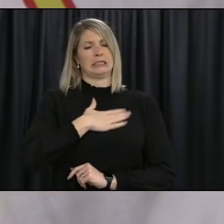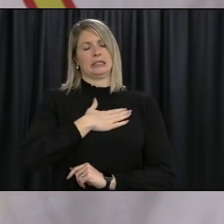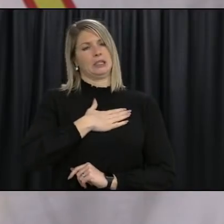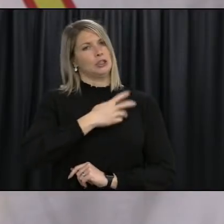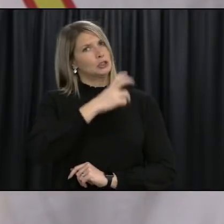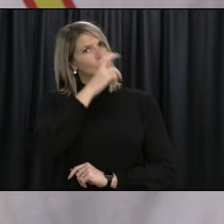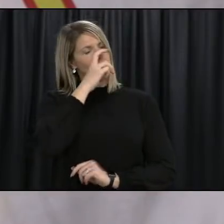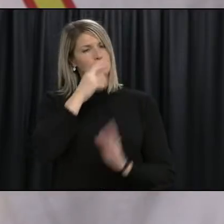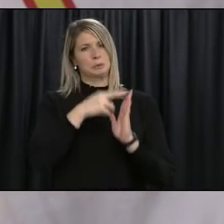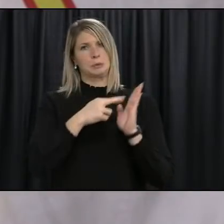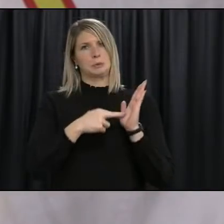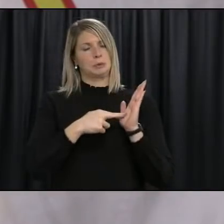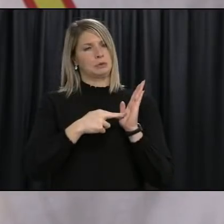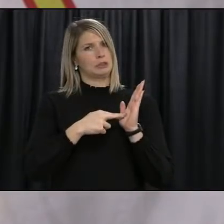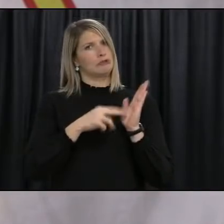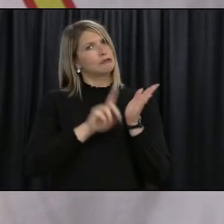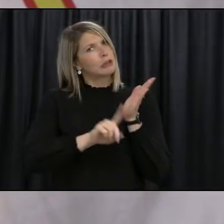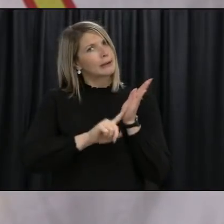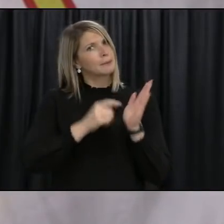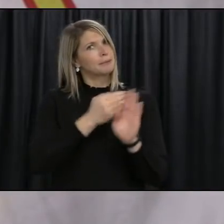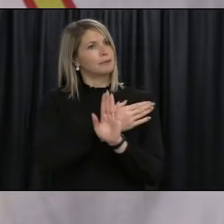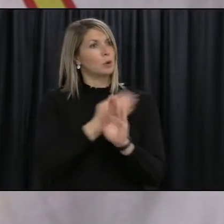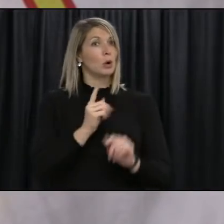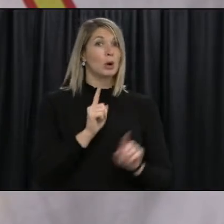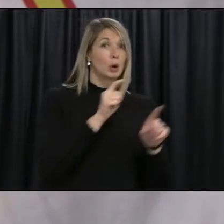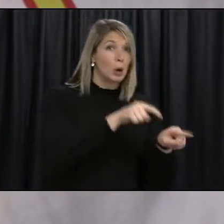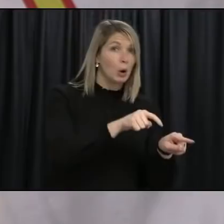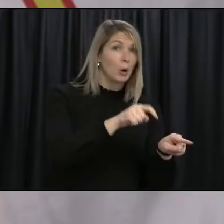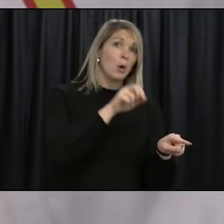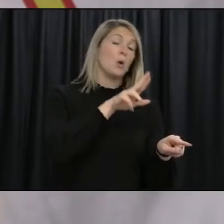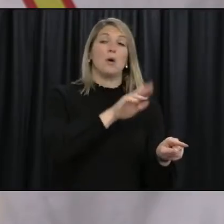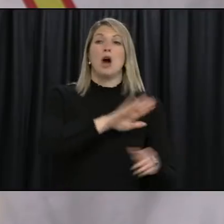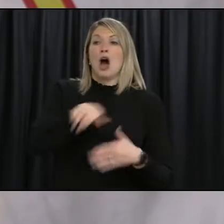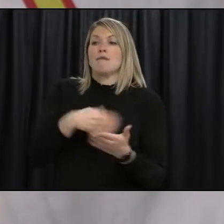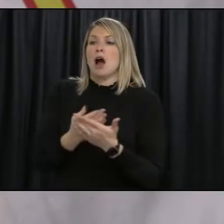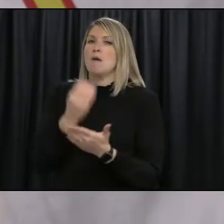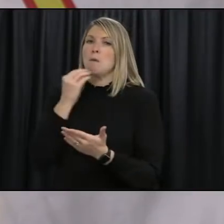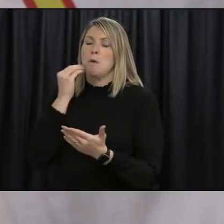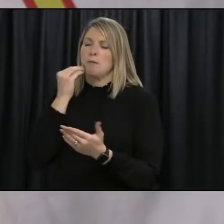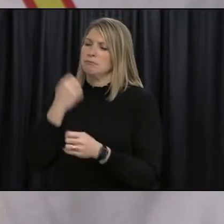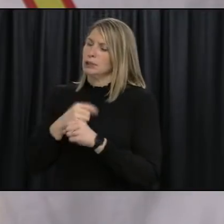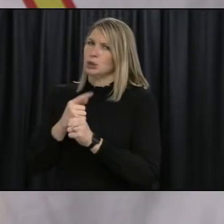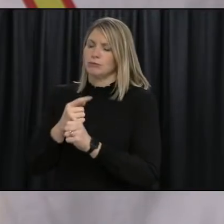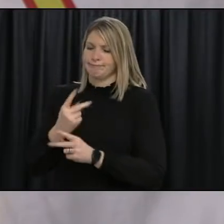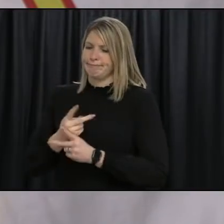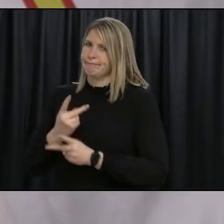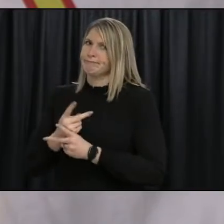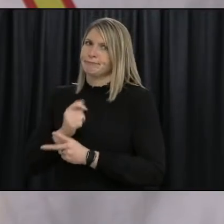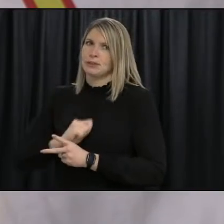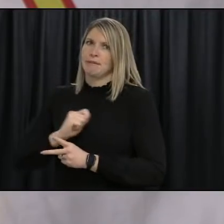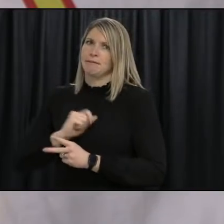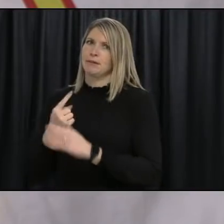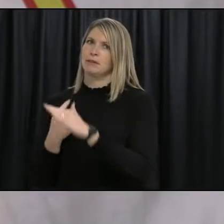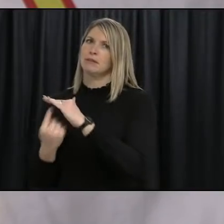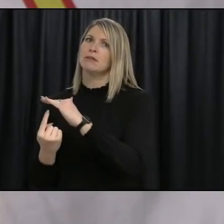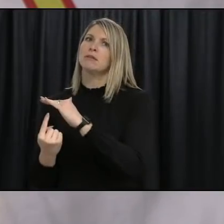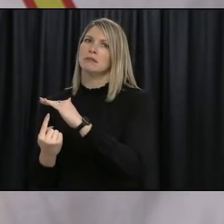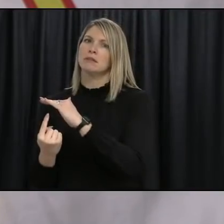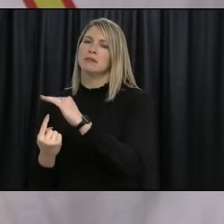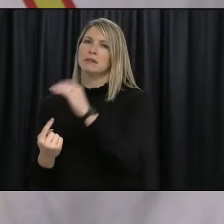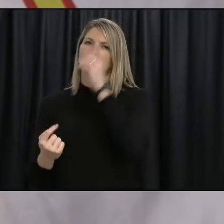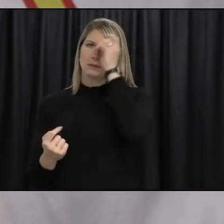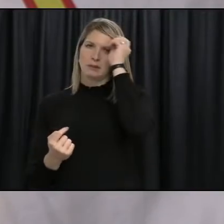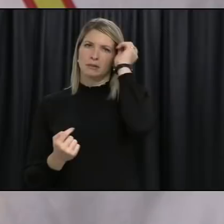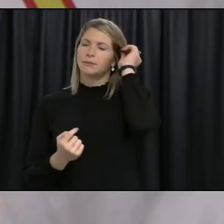province. While there, please limit the number of close contacts to as few as possible, maintain physical distancing,